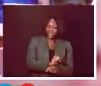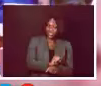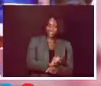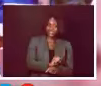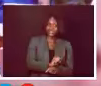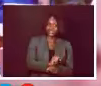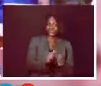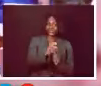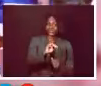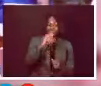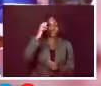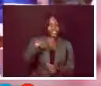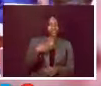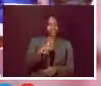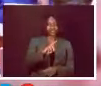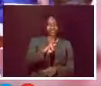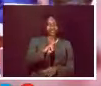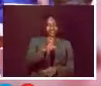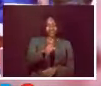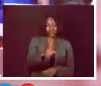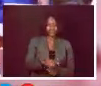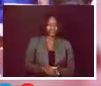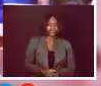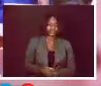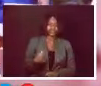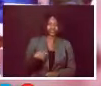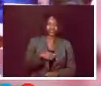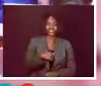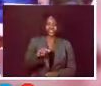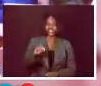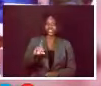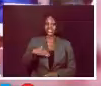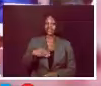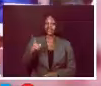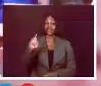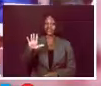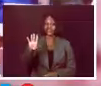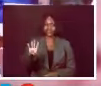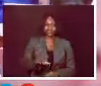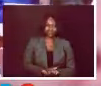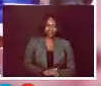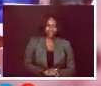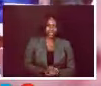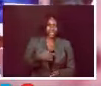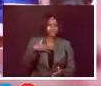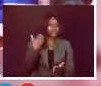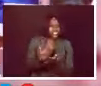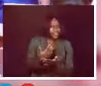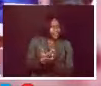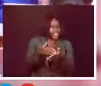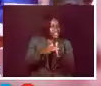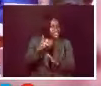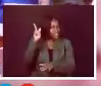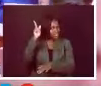121. And we had 154. Mr. Speaker, I want to beg the leaders to listen